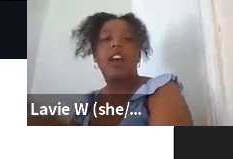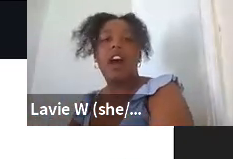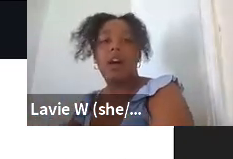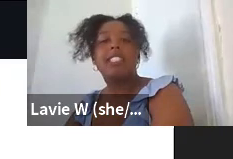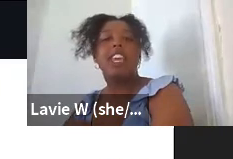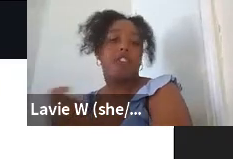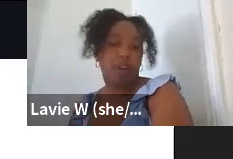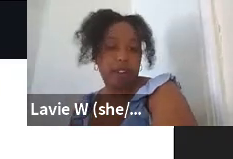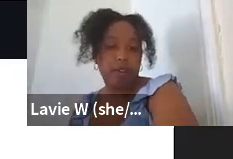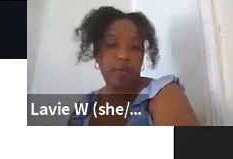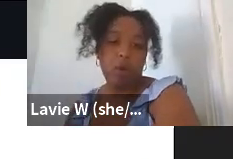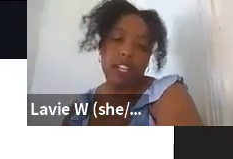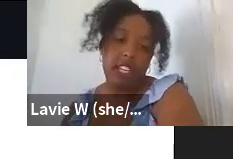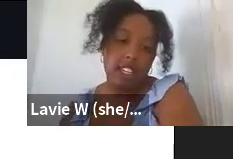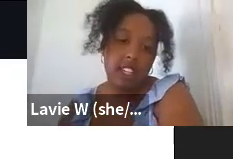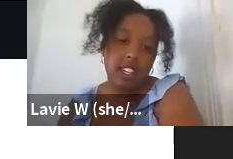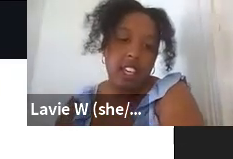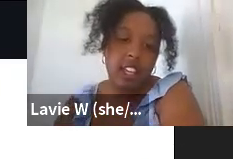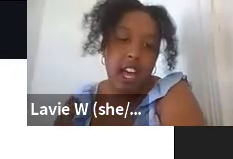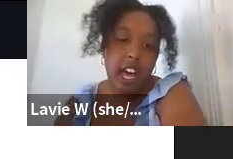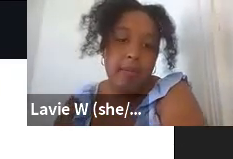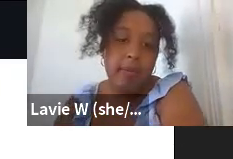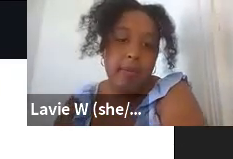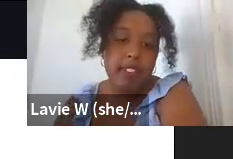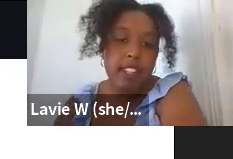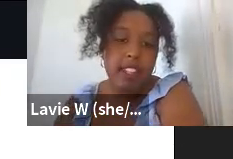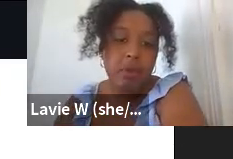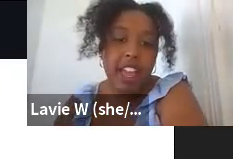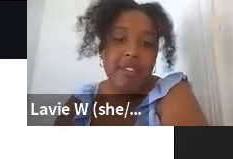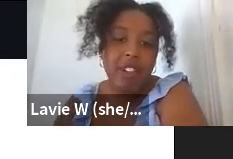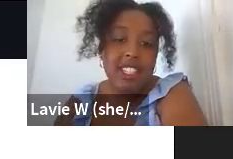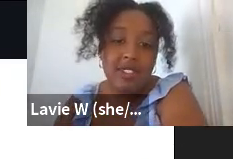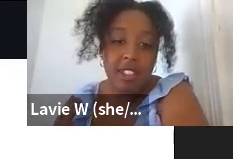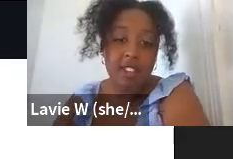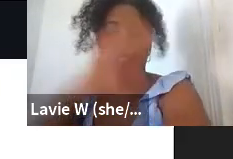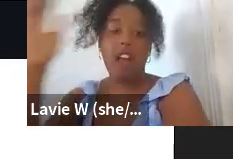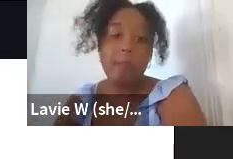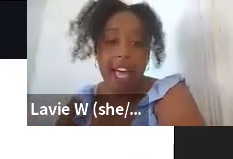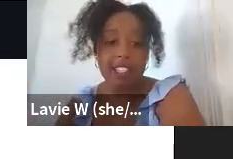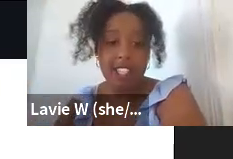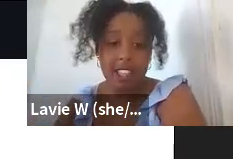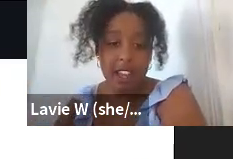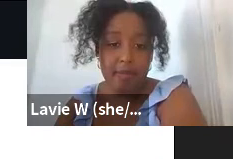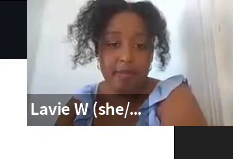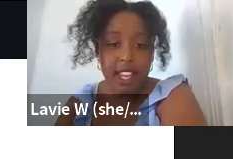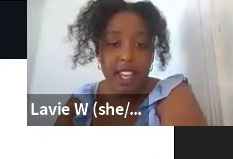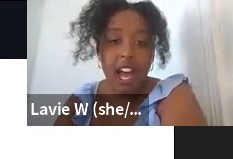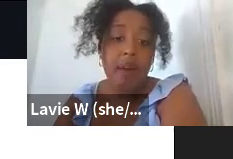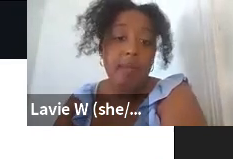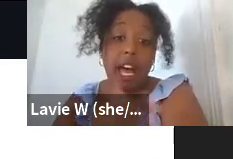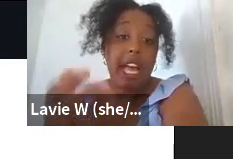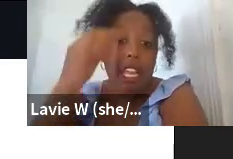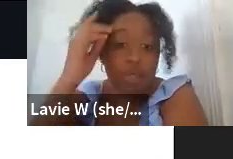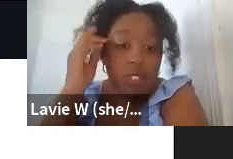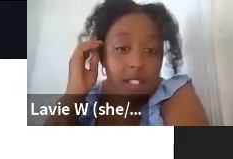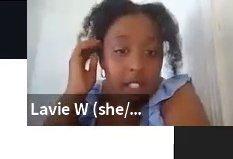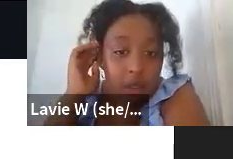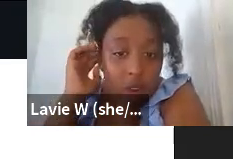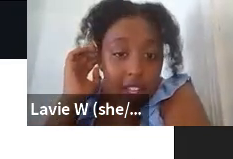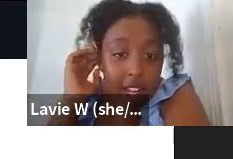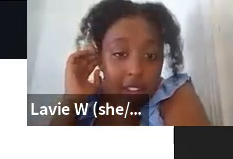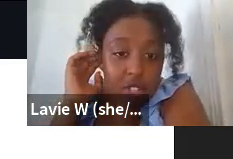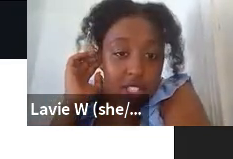it and take from it from what we need. We have lots of others. I'll come back to them. I do